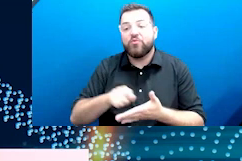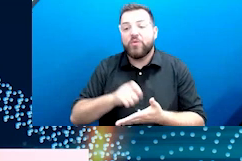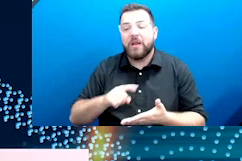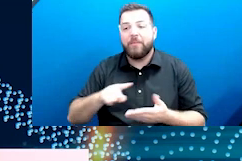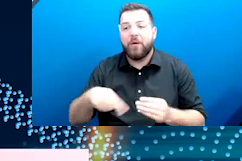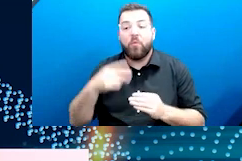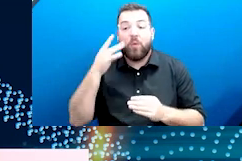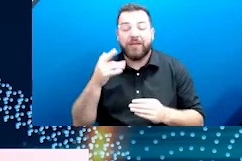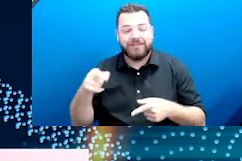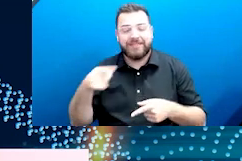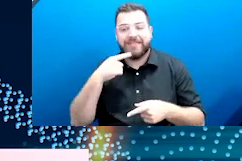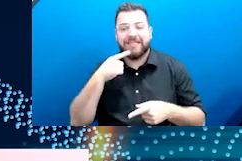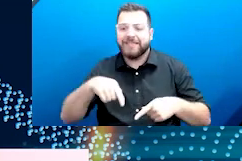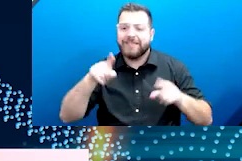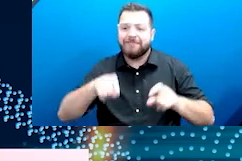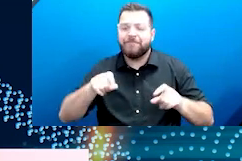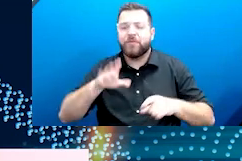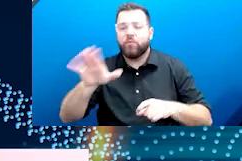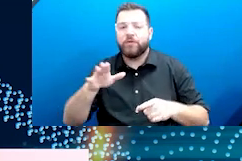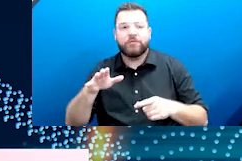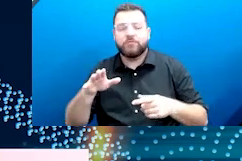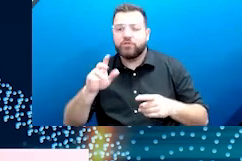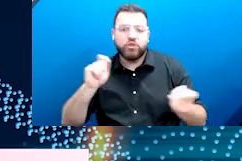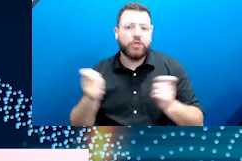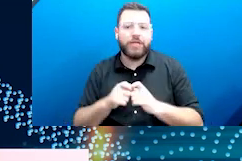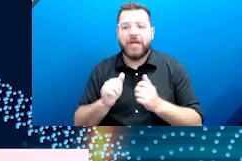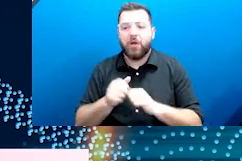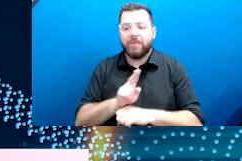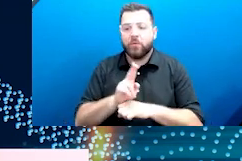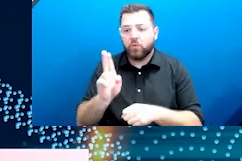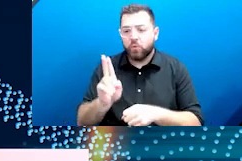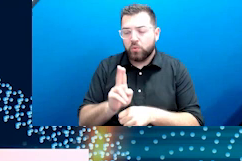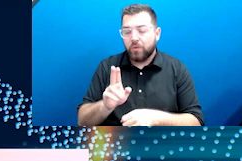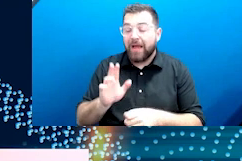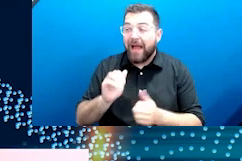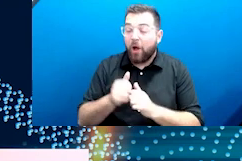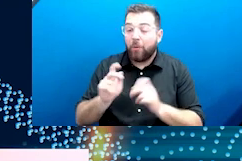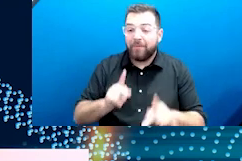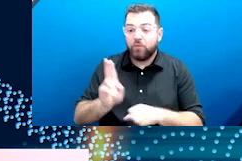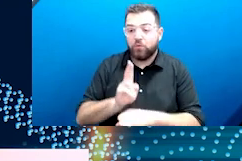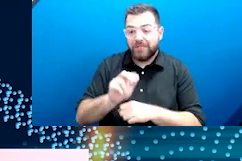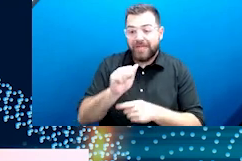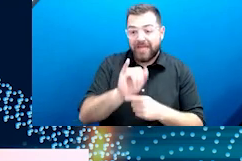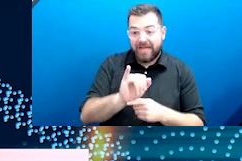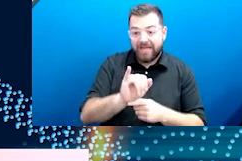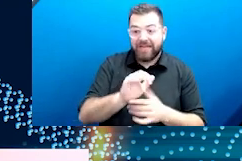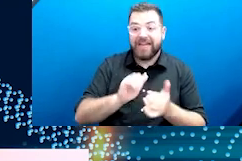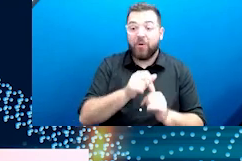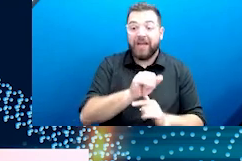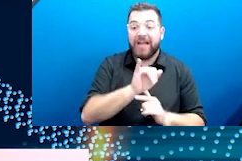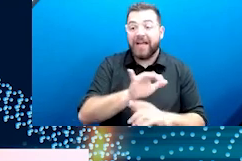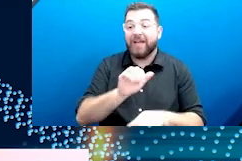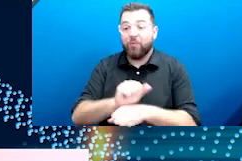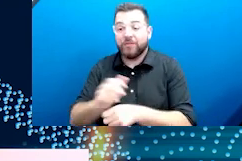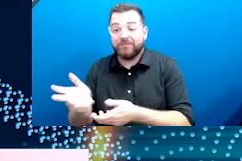says Copilot will fundamentally change how people work with AI and how AI works with people. And as with any new pattern of work, there's